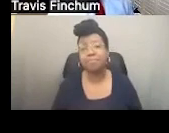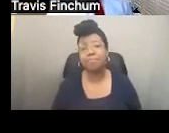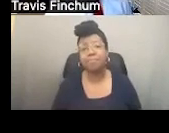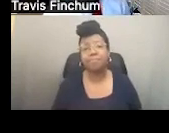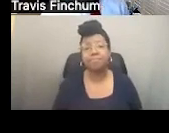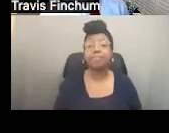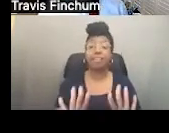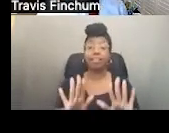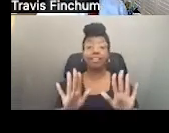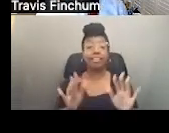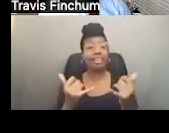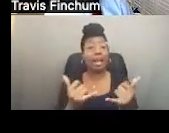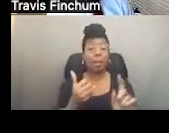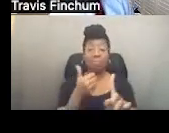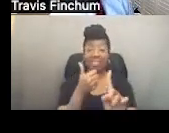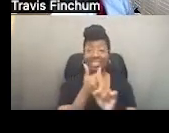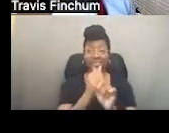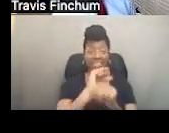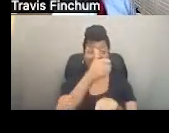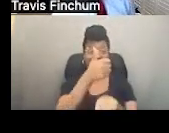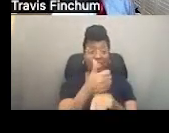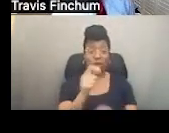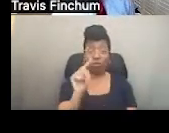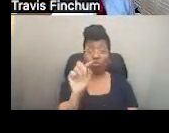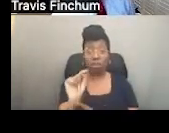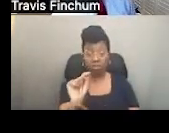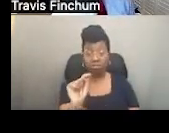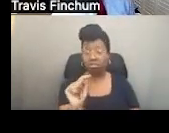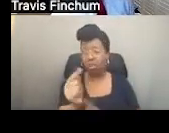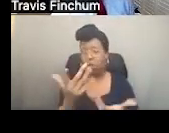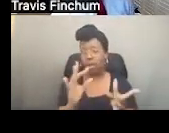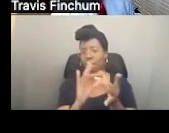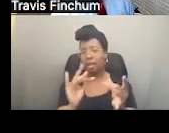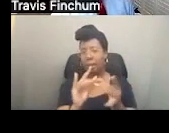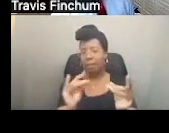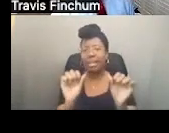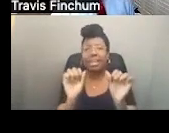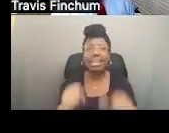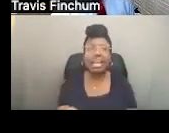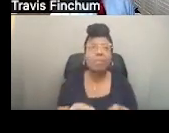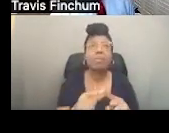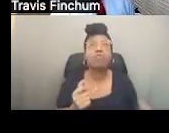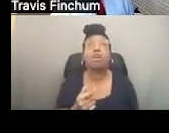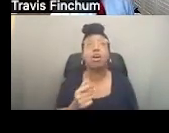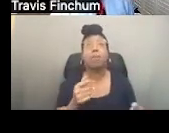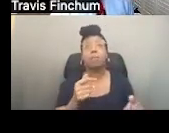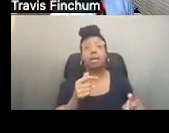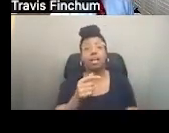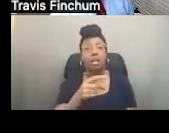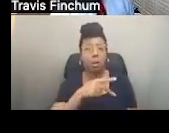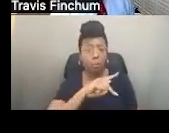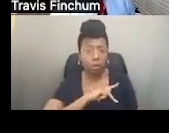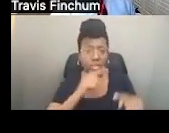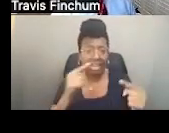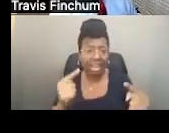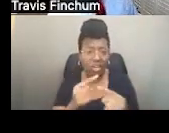self-settled trust, I already mentioned that these might be from an inheritance or a personal injury award or earnings and